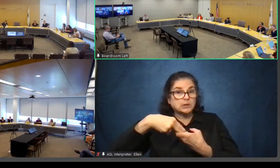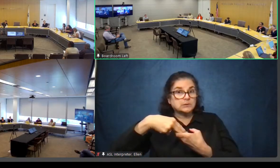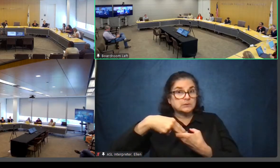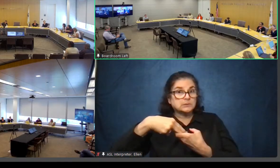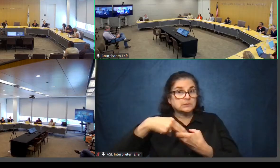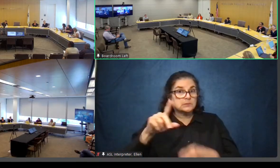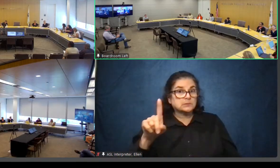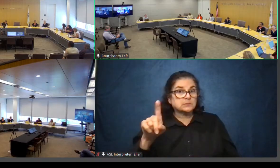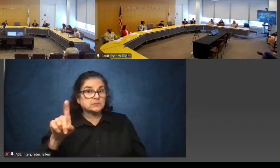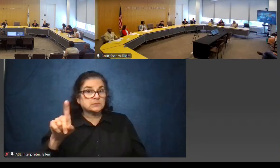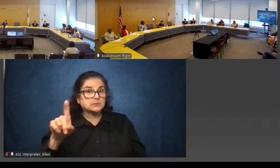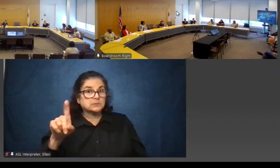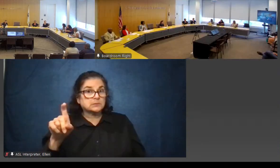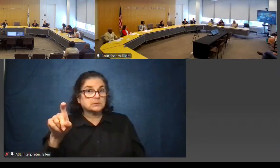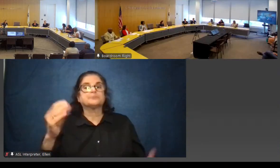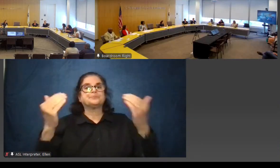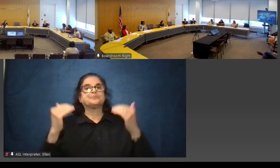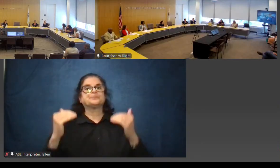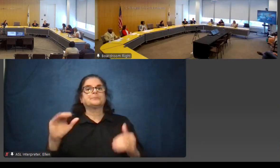Cynthia Fosco.